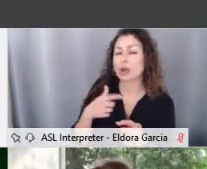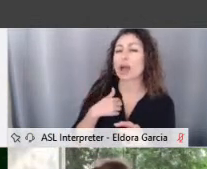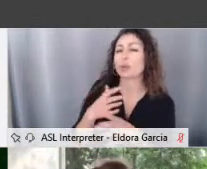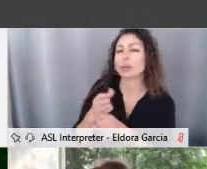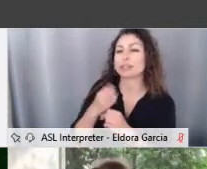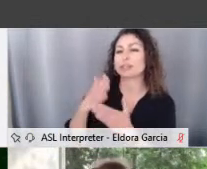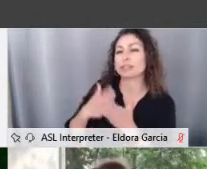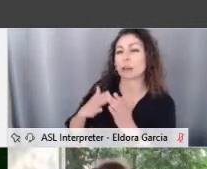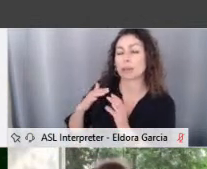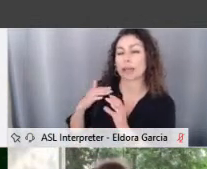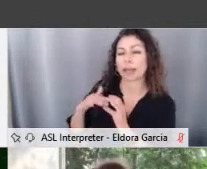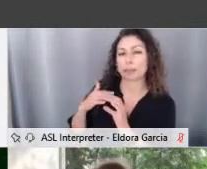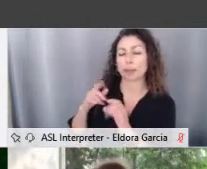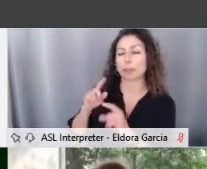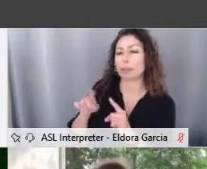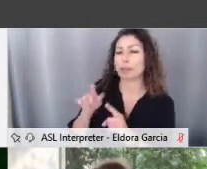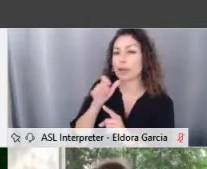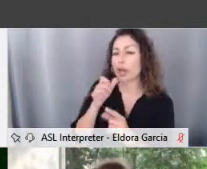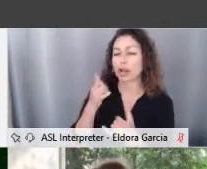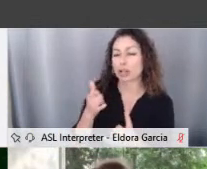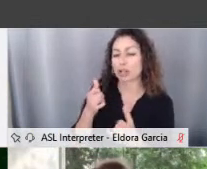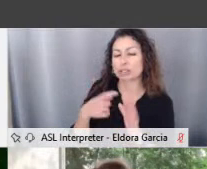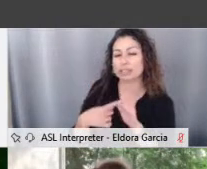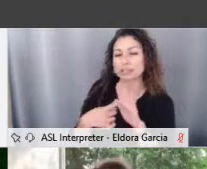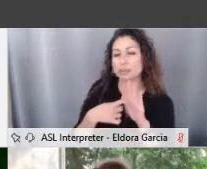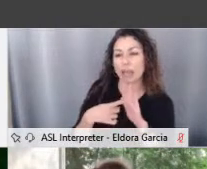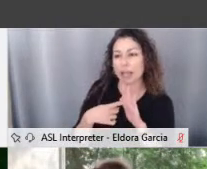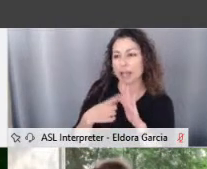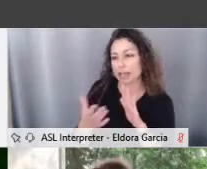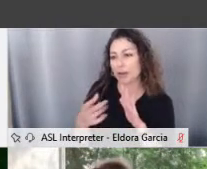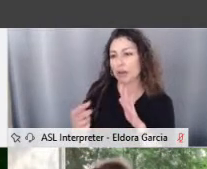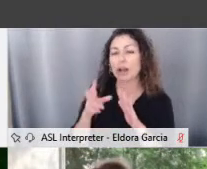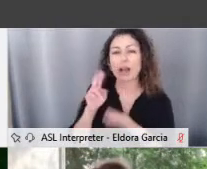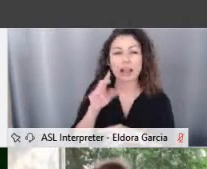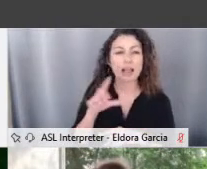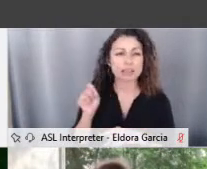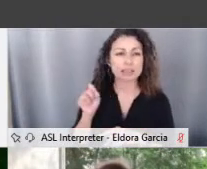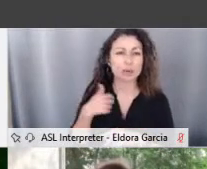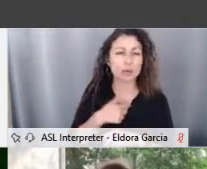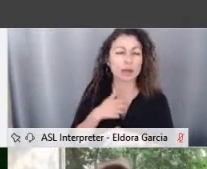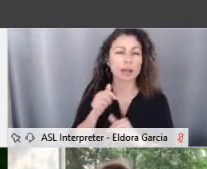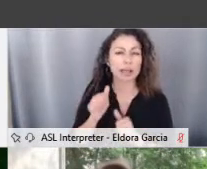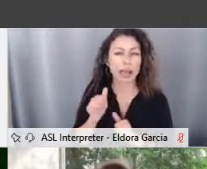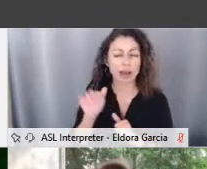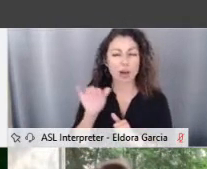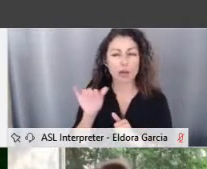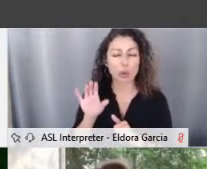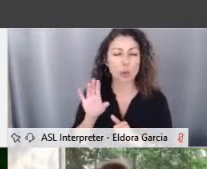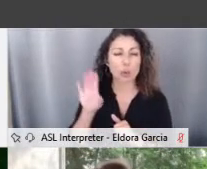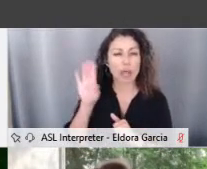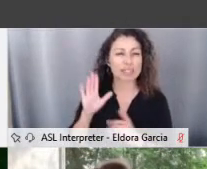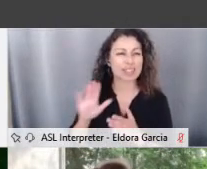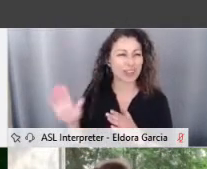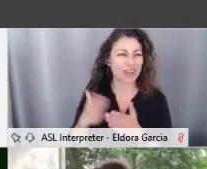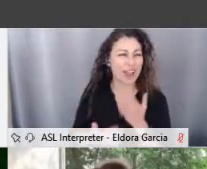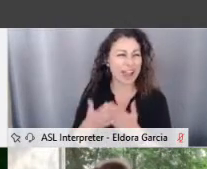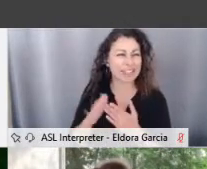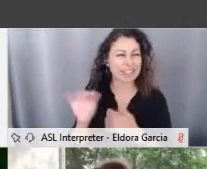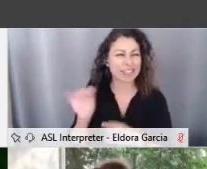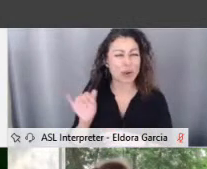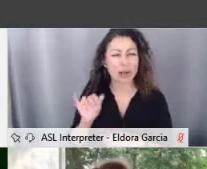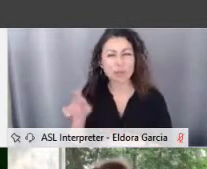emails, but they're not currently displayed unless they can also raise their hands as well. What do